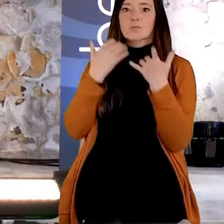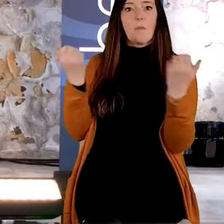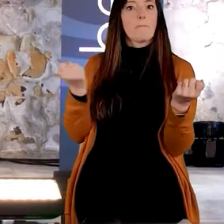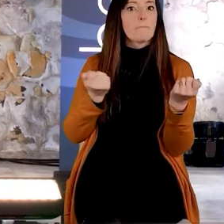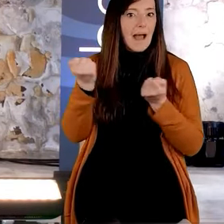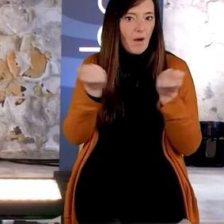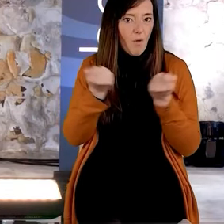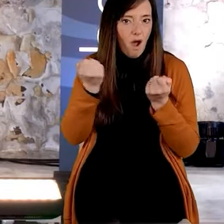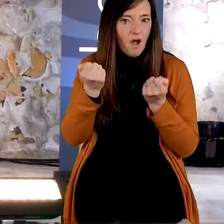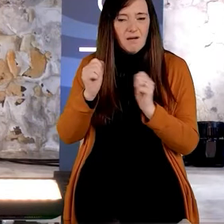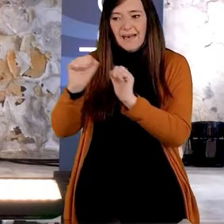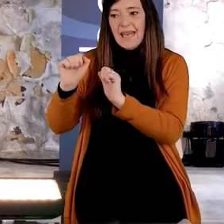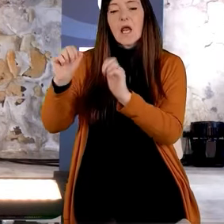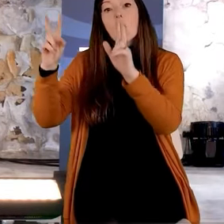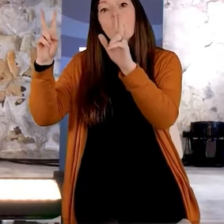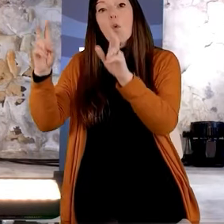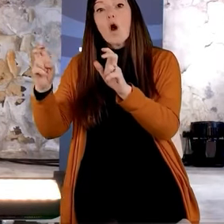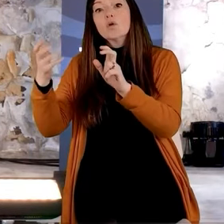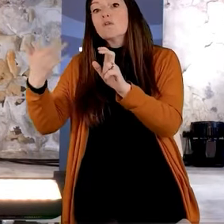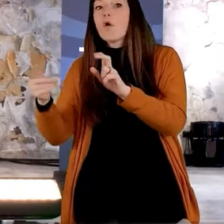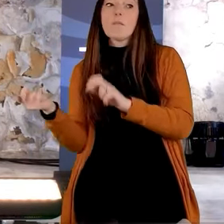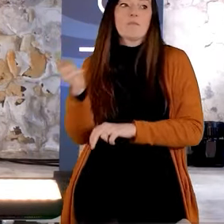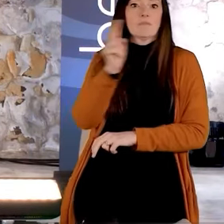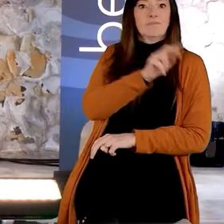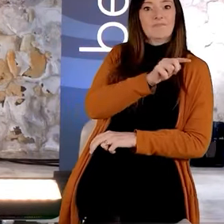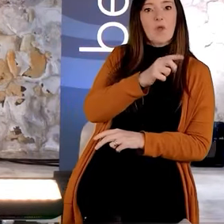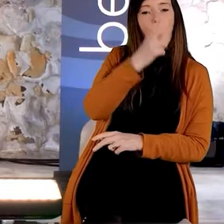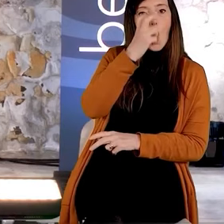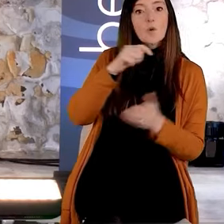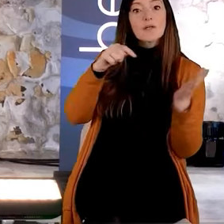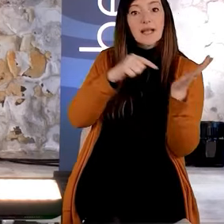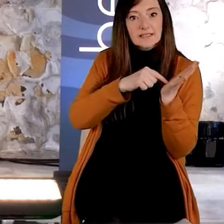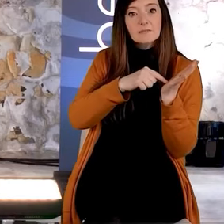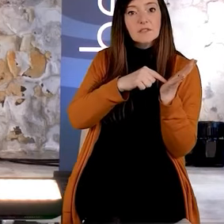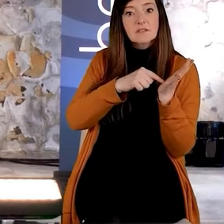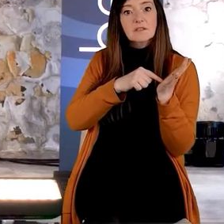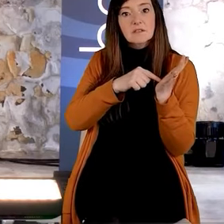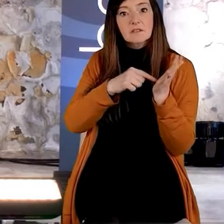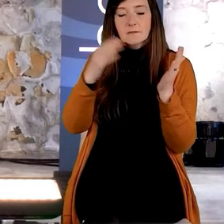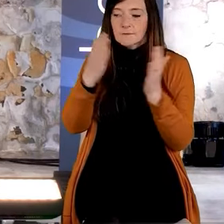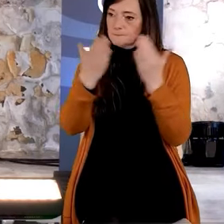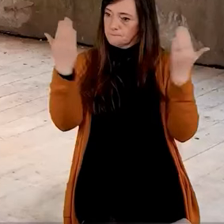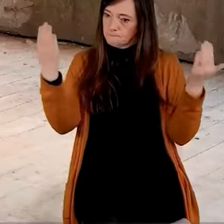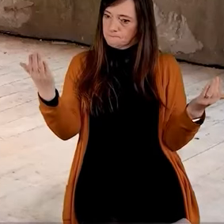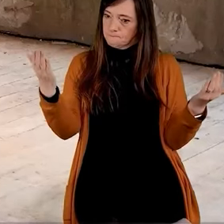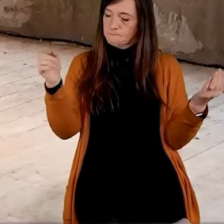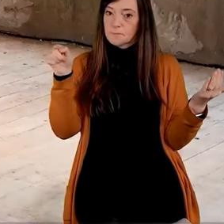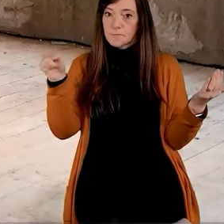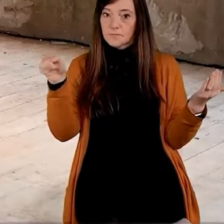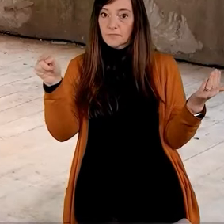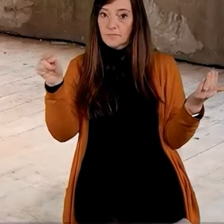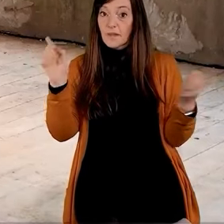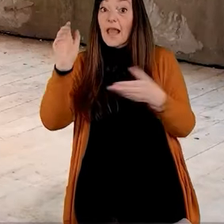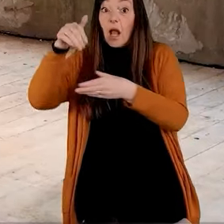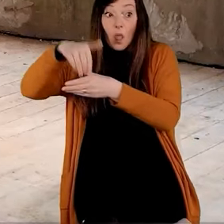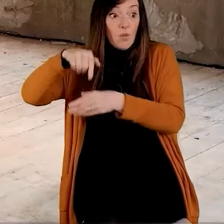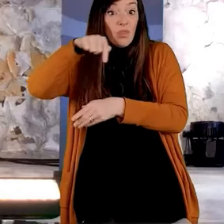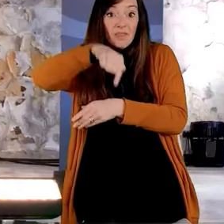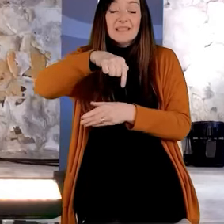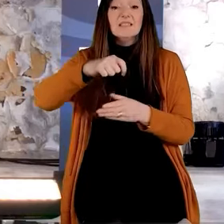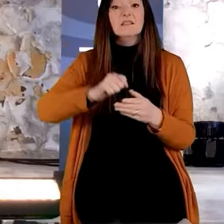of sin. And then he quotes a number of Old Testament texts to demonstrate